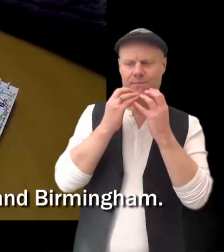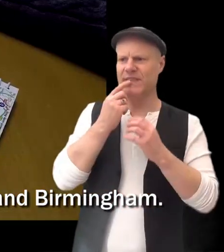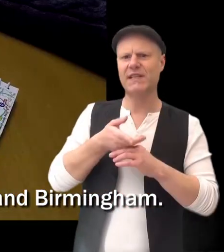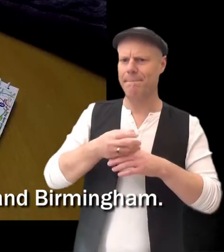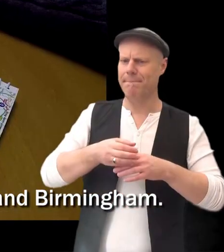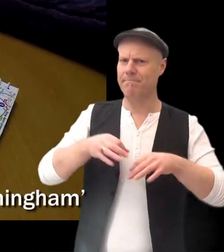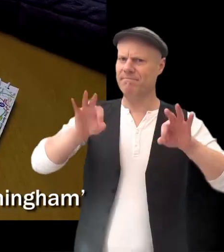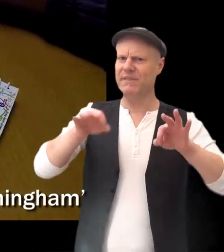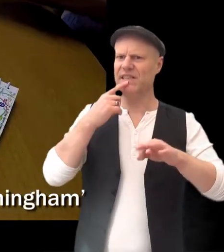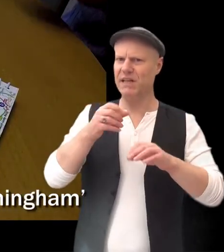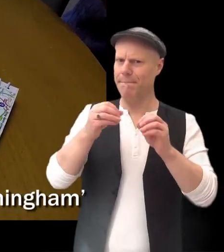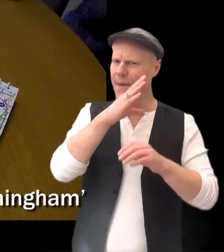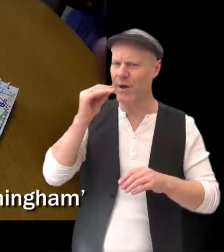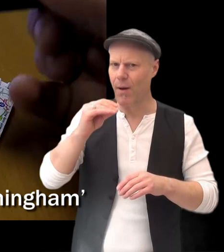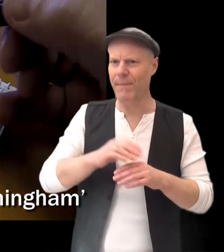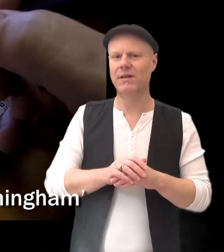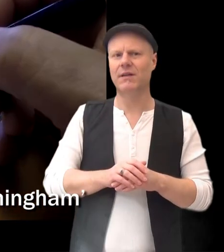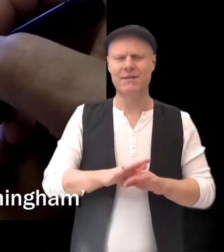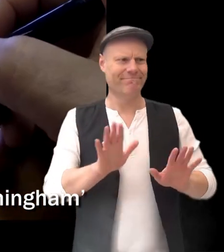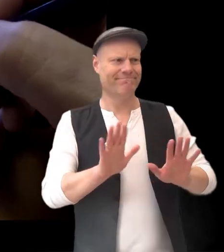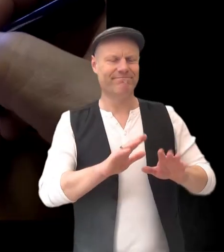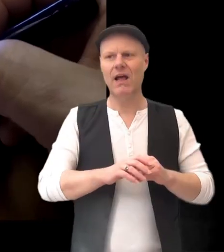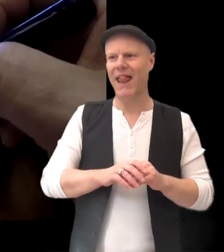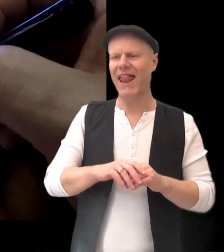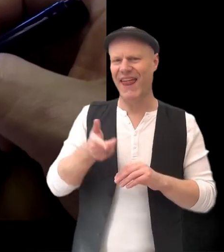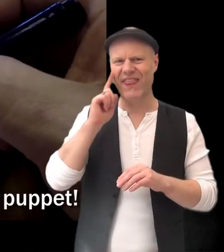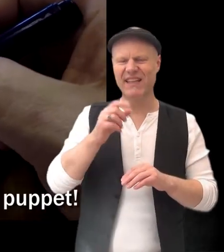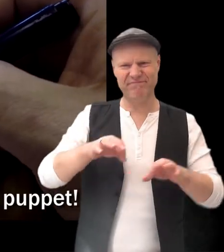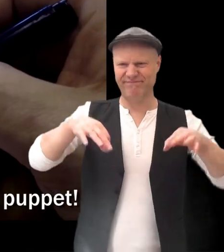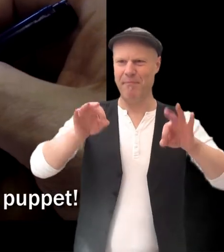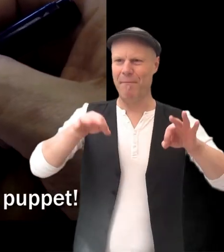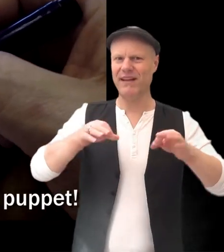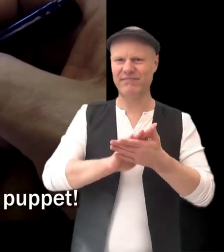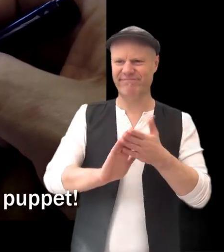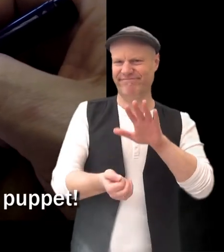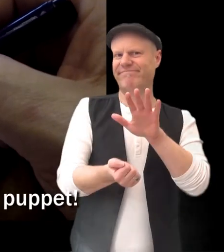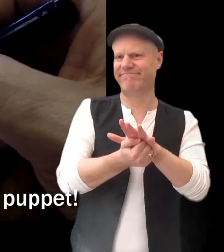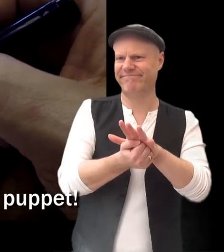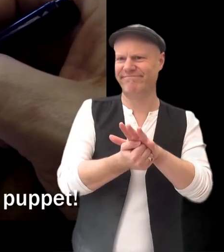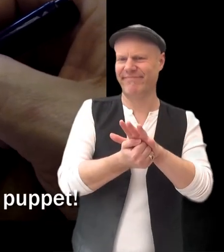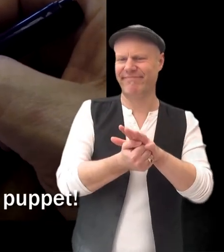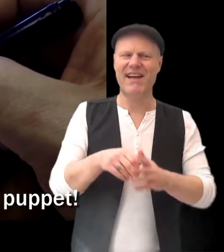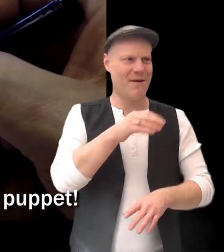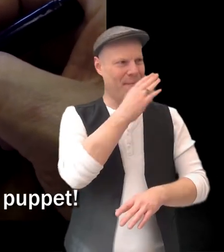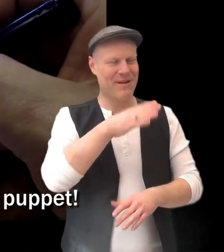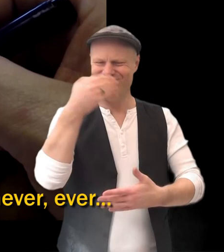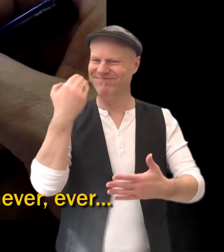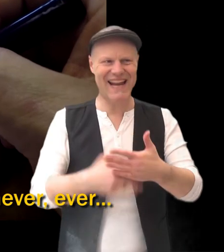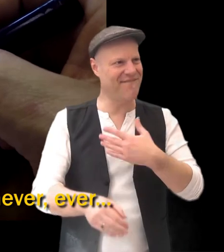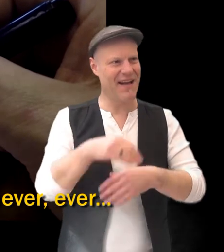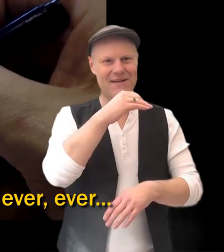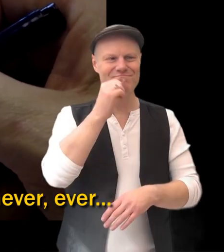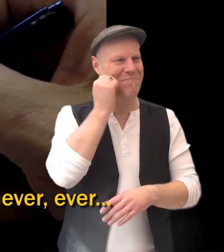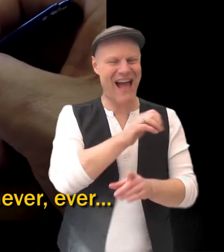Now, Punch is saying Birmingham. No, it's but I'd argue he's a puppet. Yeah, absolutely.